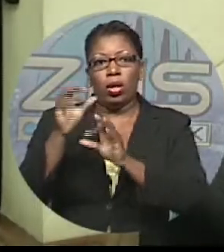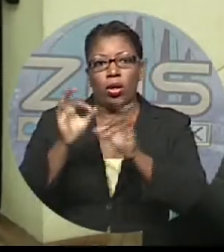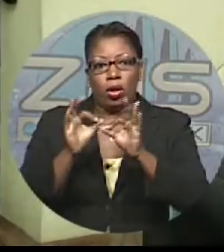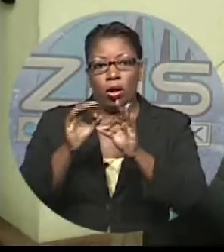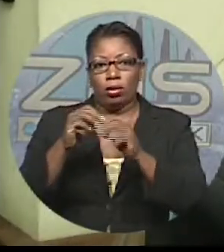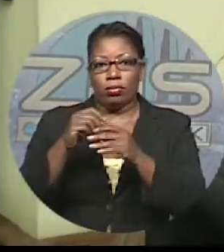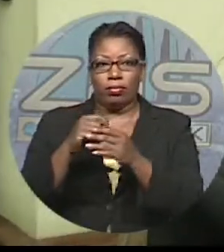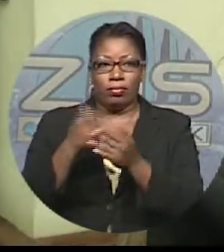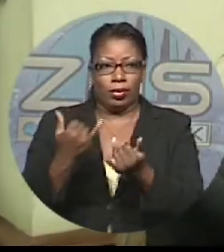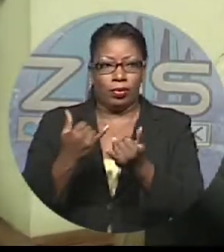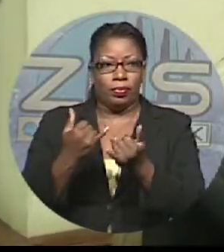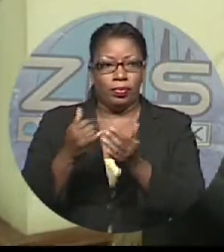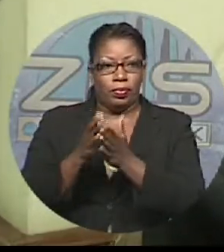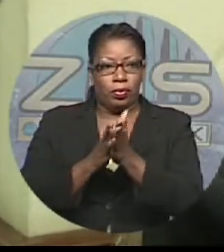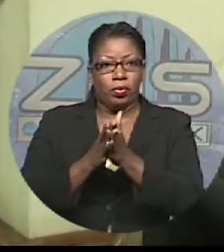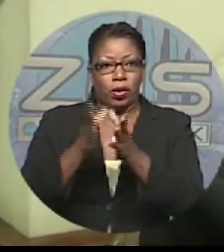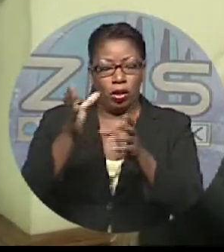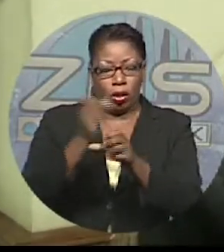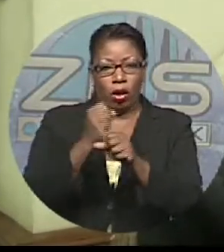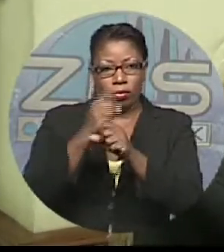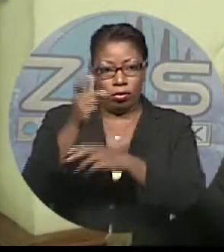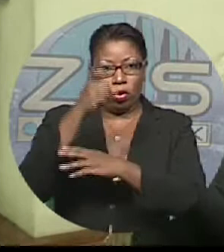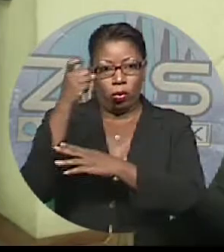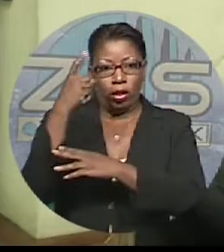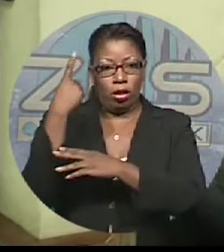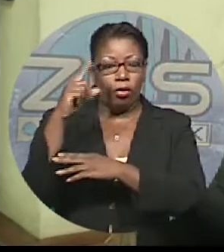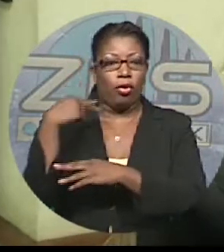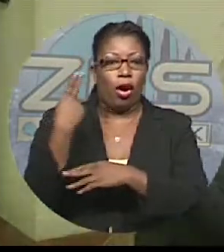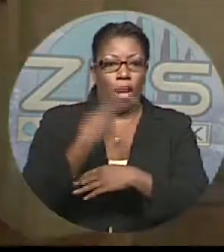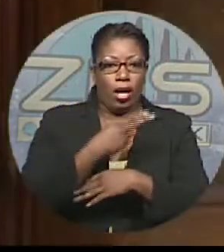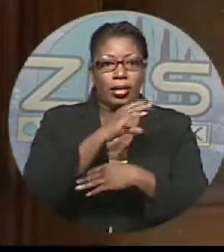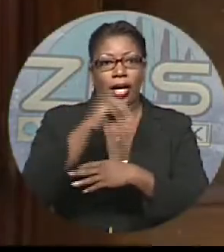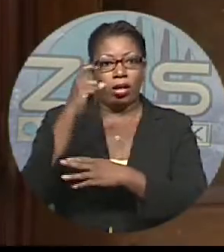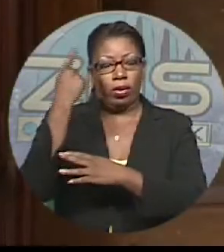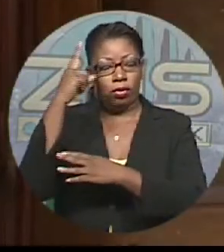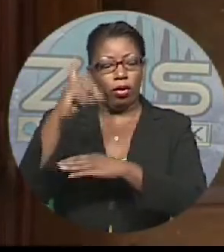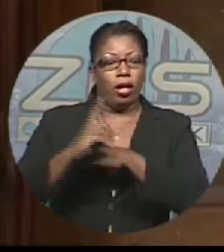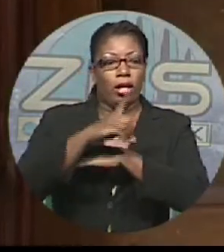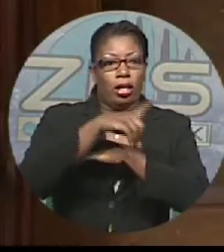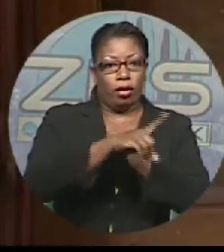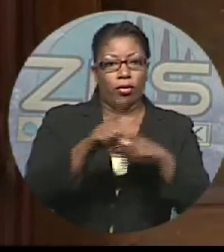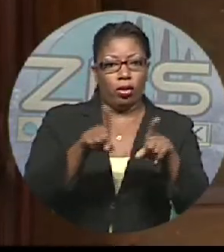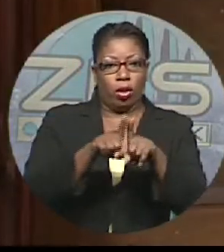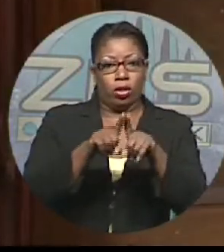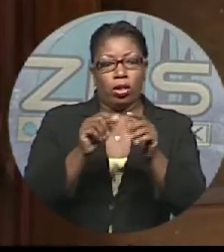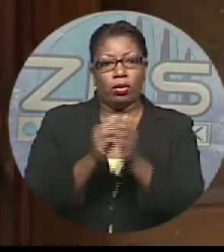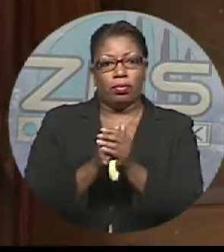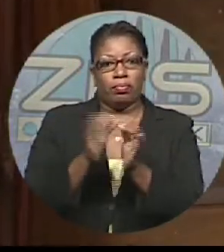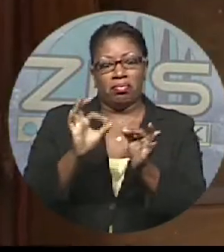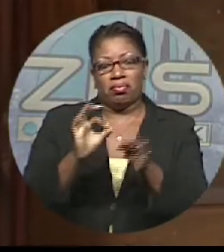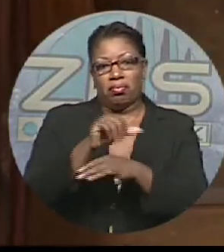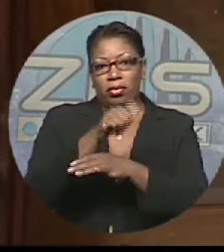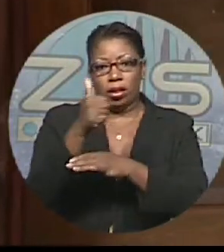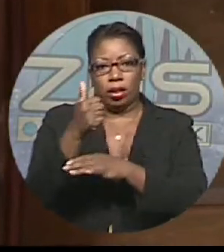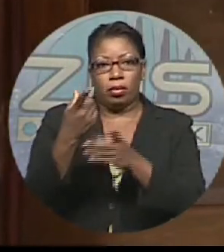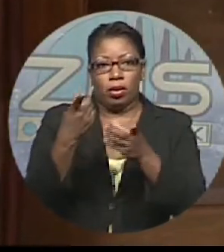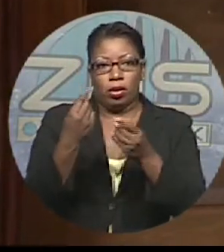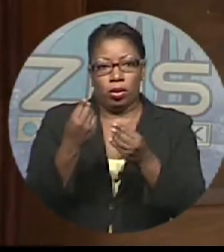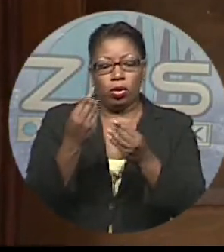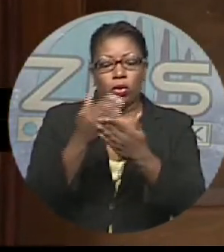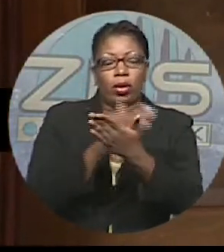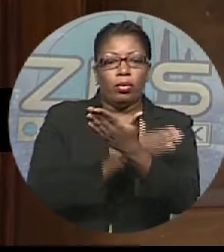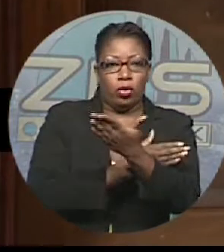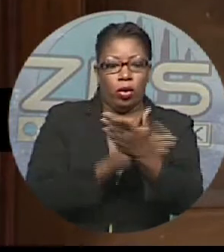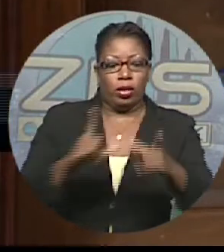got a win for us and a win for the dolphins. Now, before anything can be done to improve the lot of these